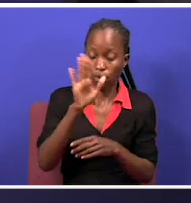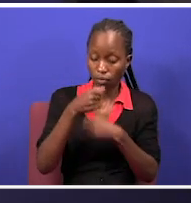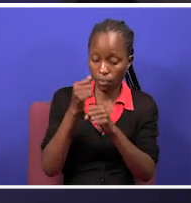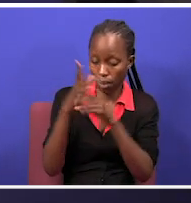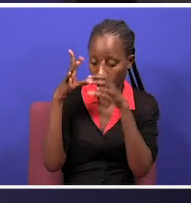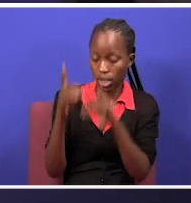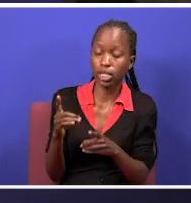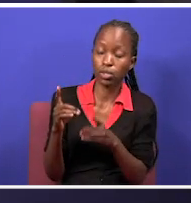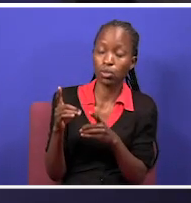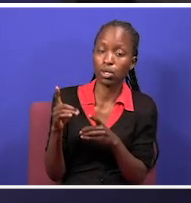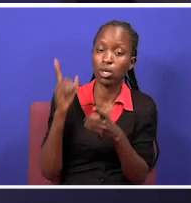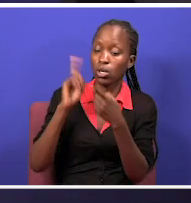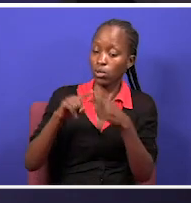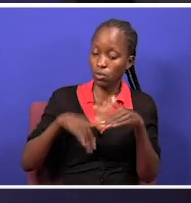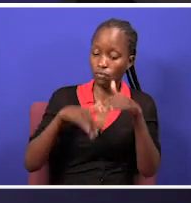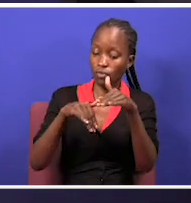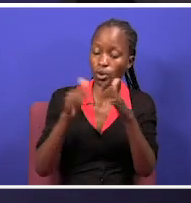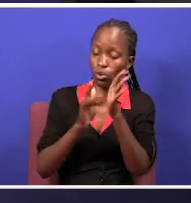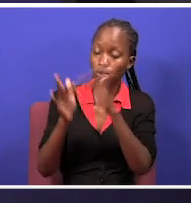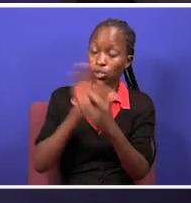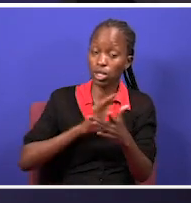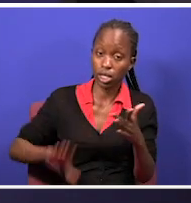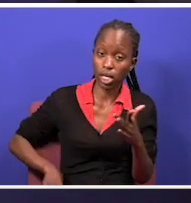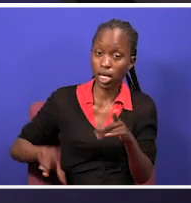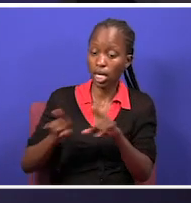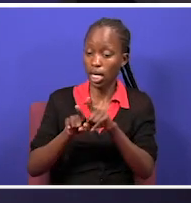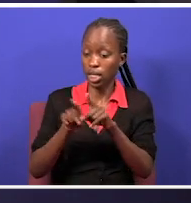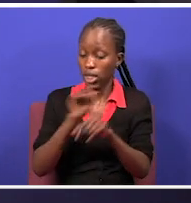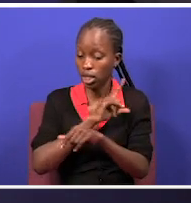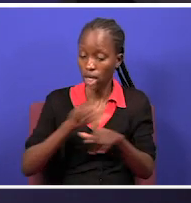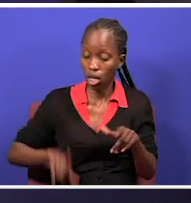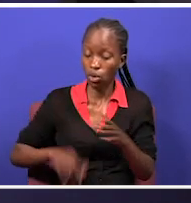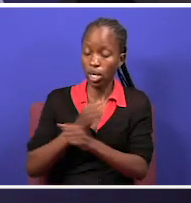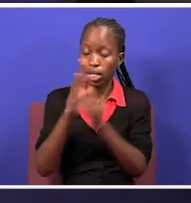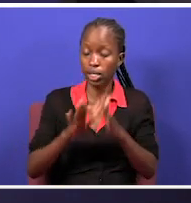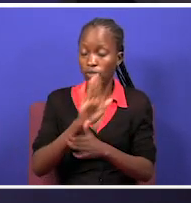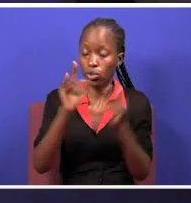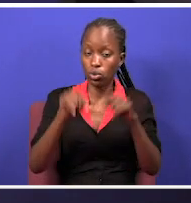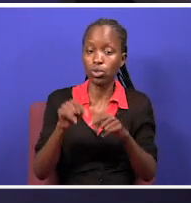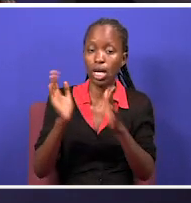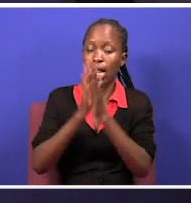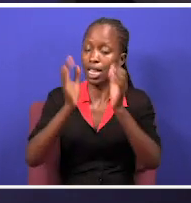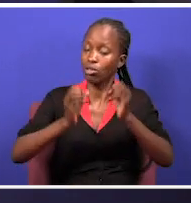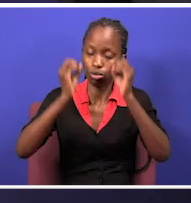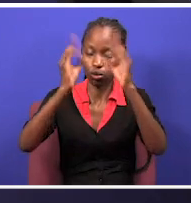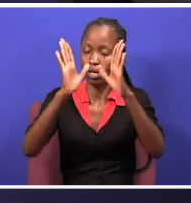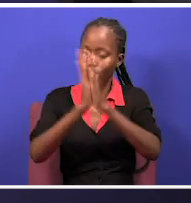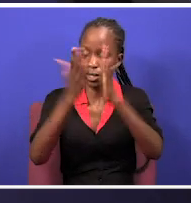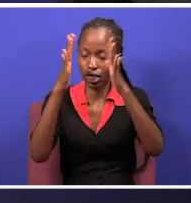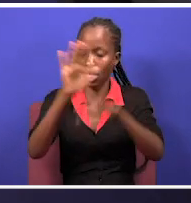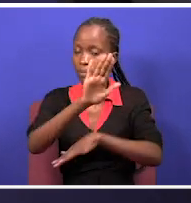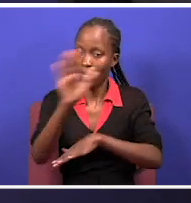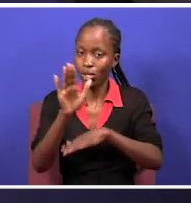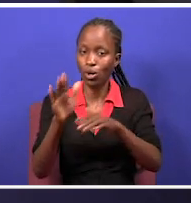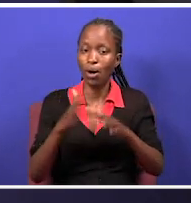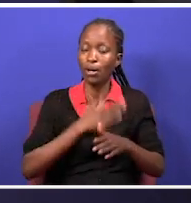decision to follow Jesus Christ as your Lord and Savior today, hallelujah, I celebrate you.